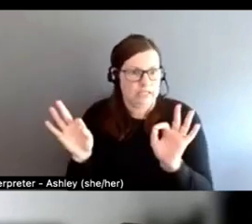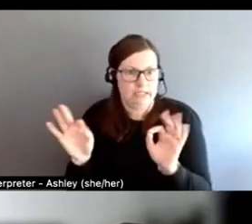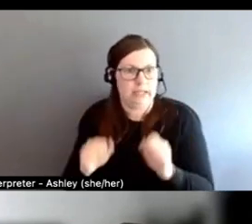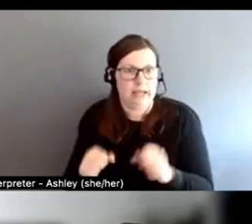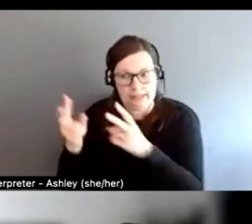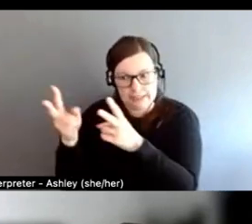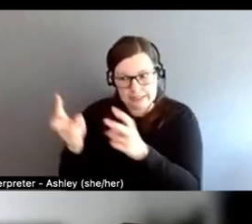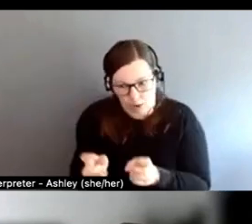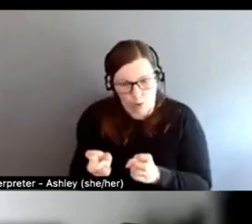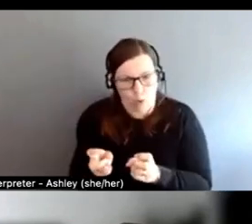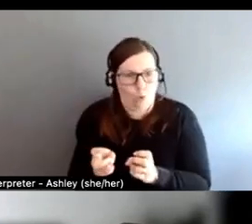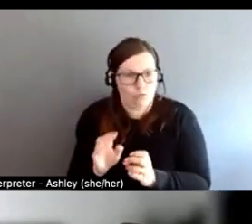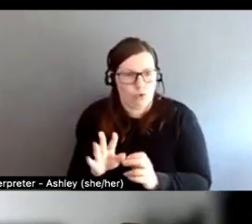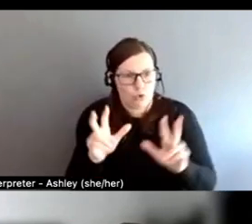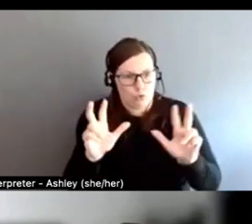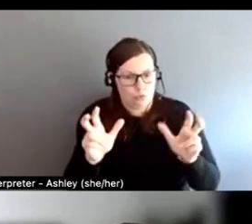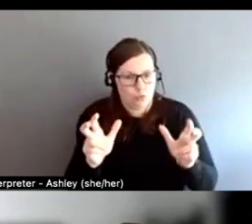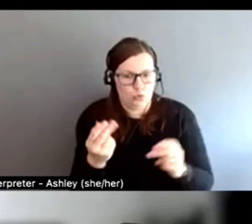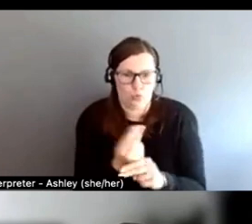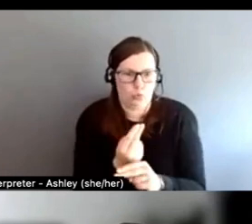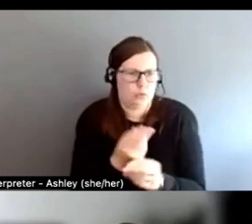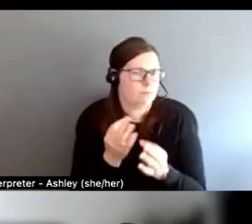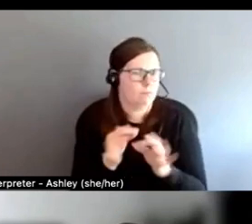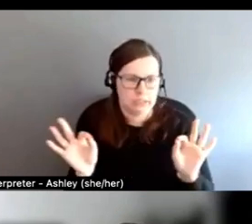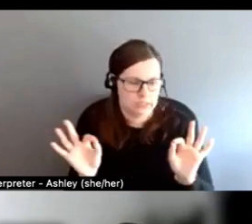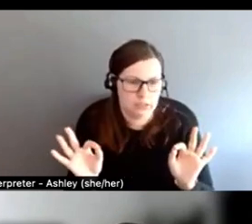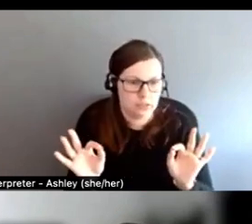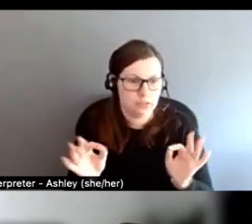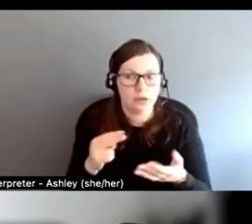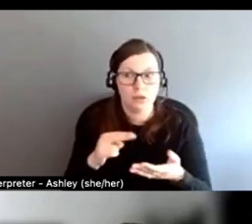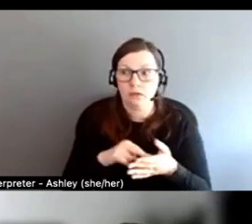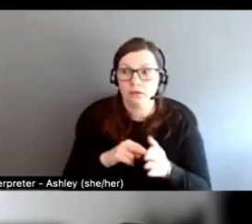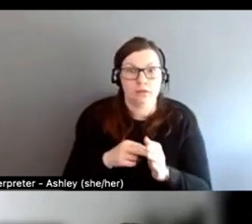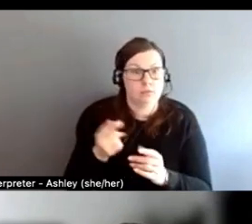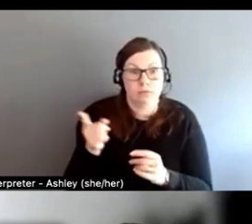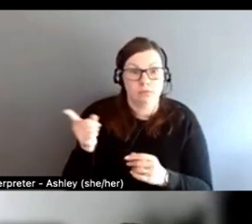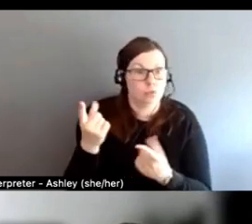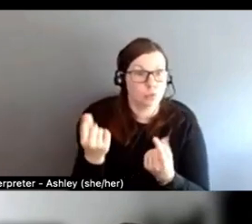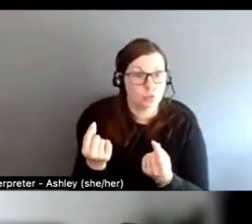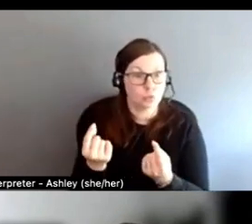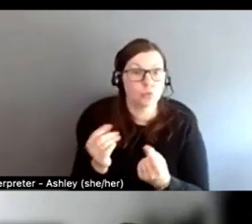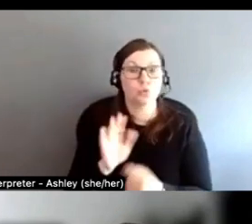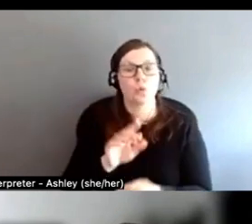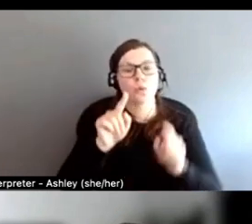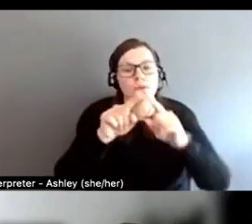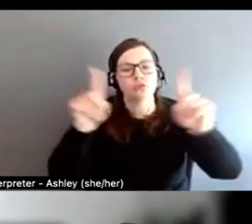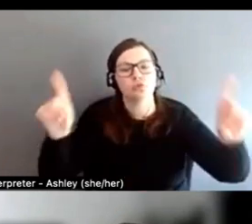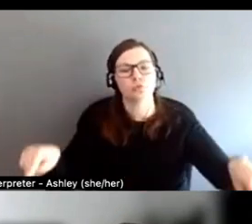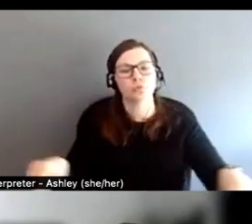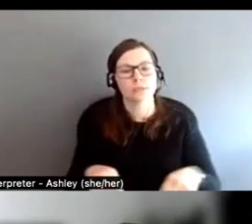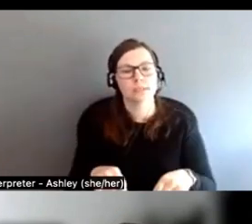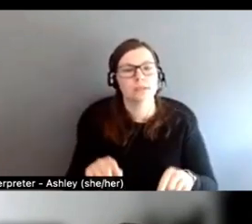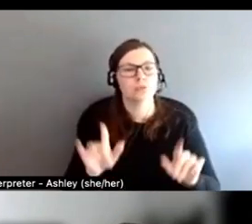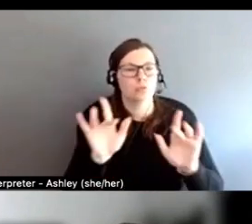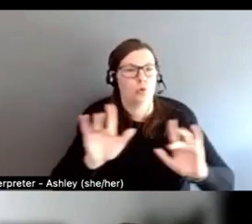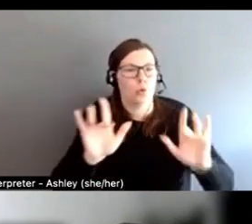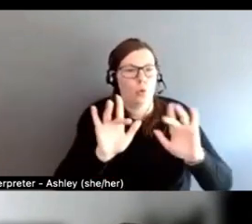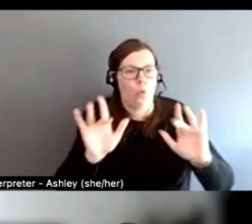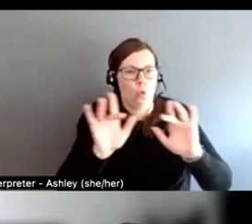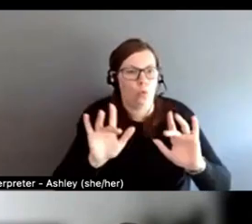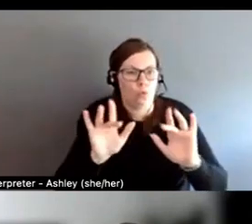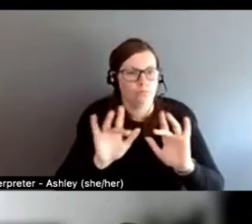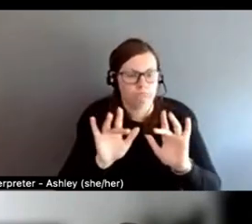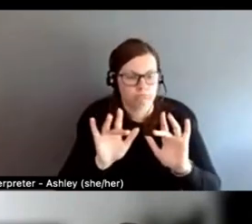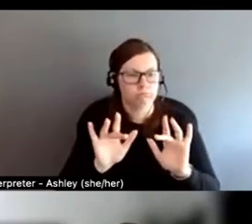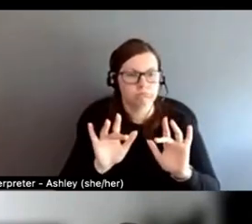will record your screen. So let's say whatever you're presenting in YouTube or in any other tool,